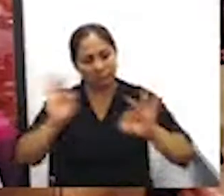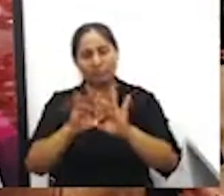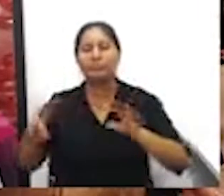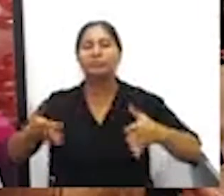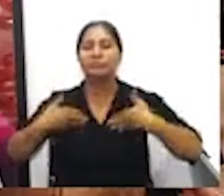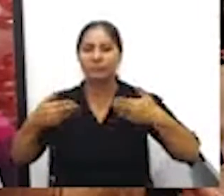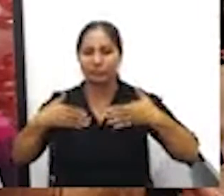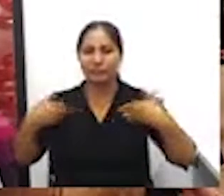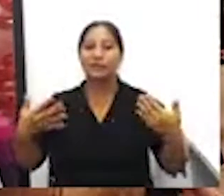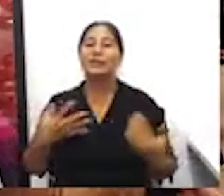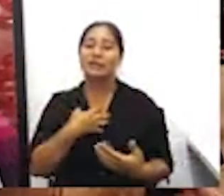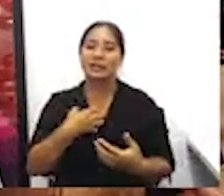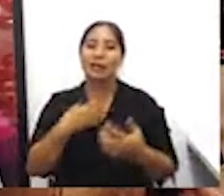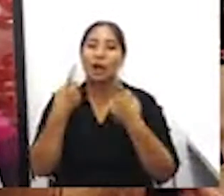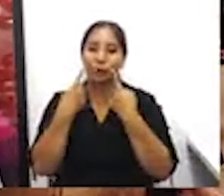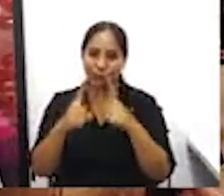here,